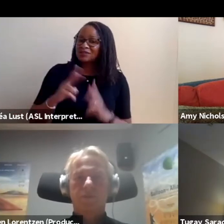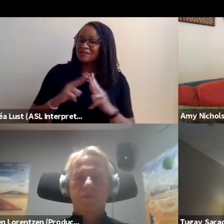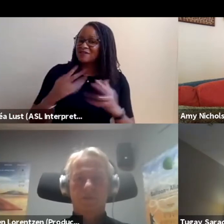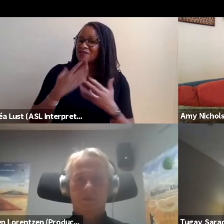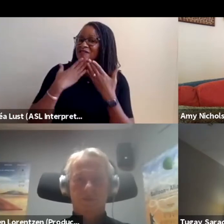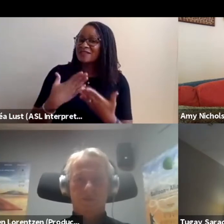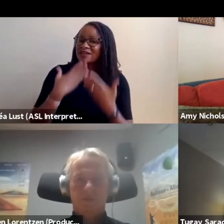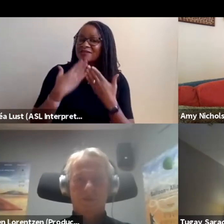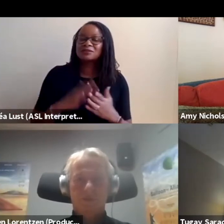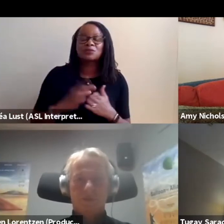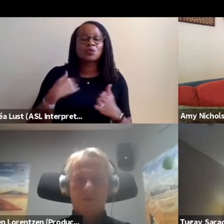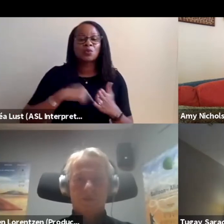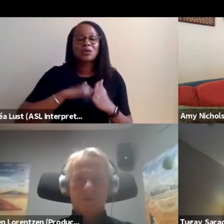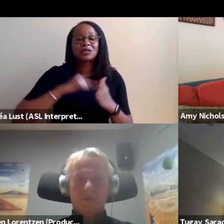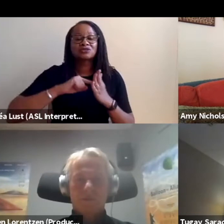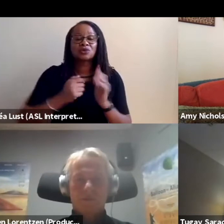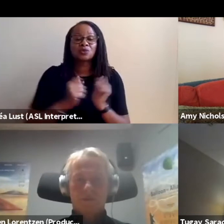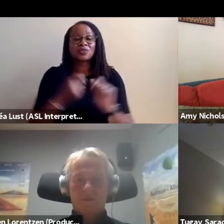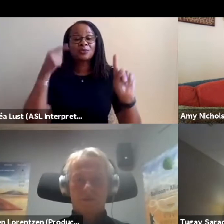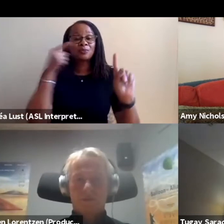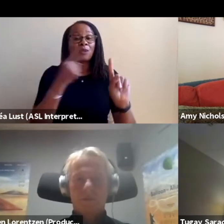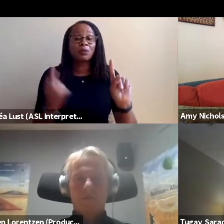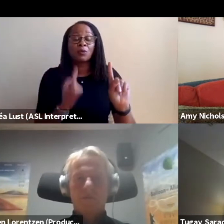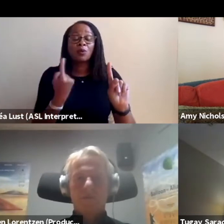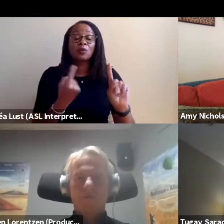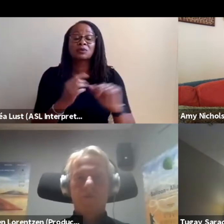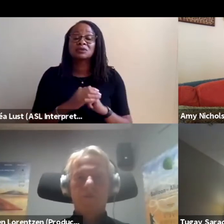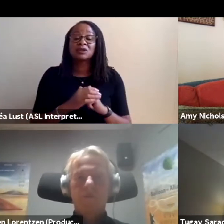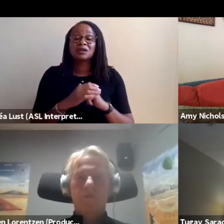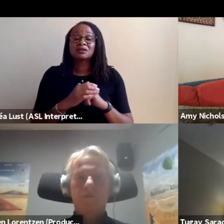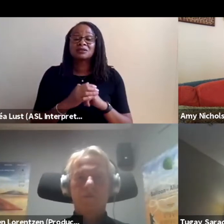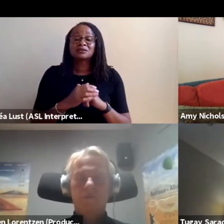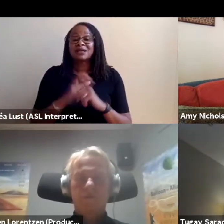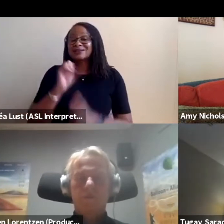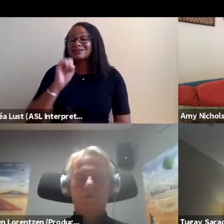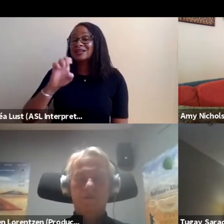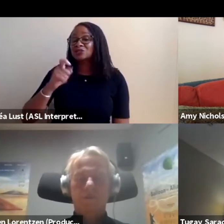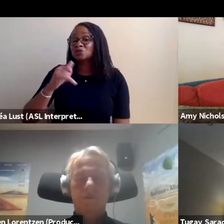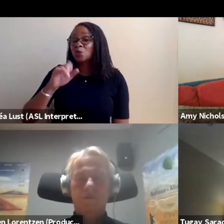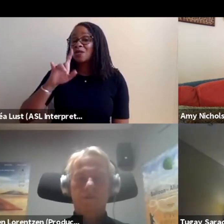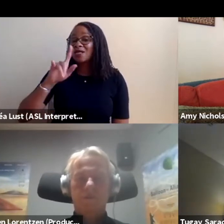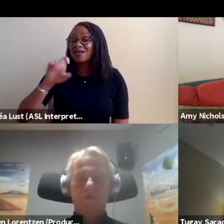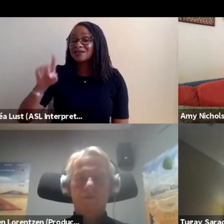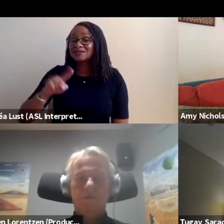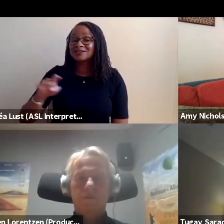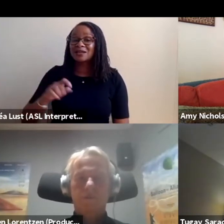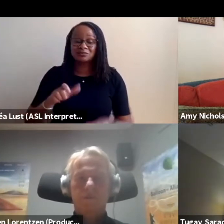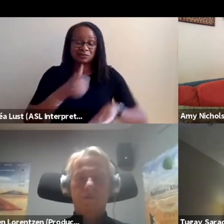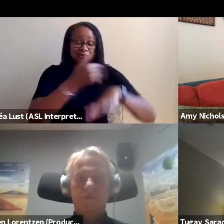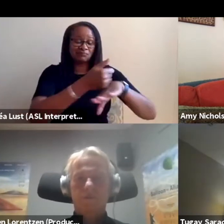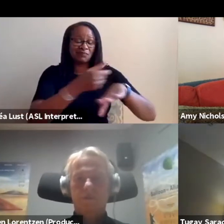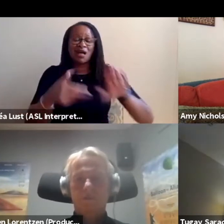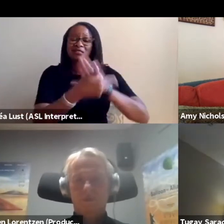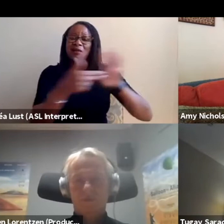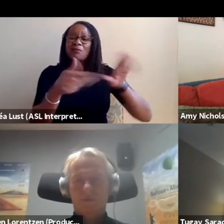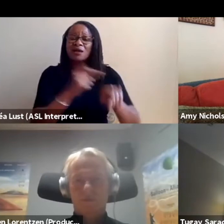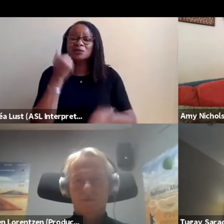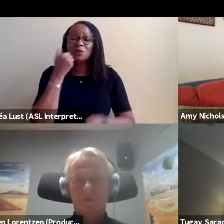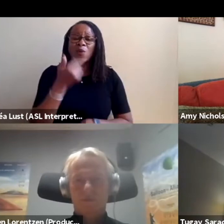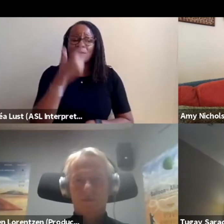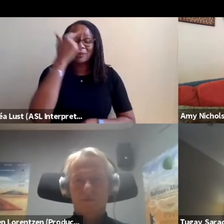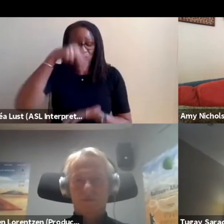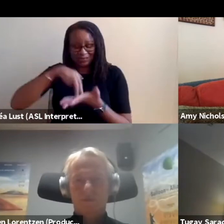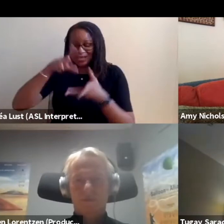we started with this point, that we always put sexualized and put in this corner of being a whore just because we stand up